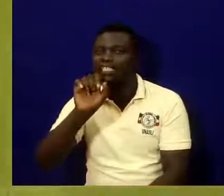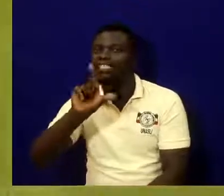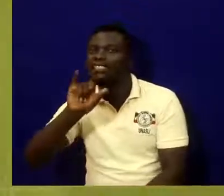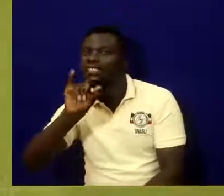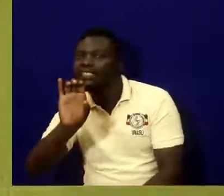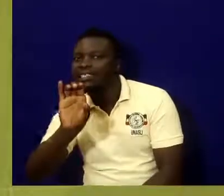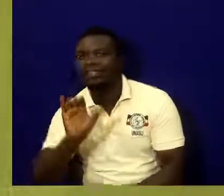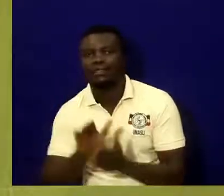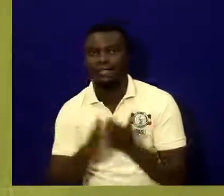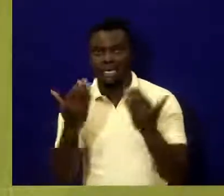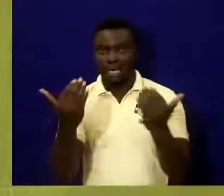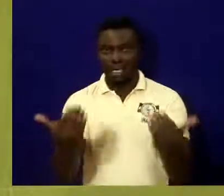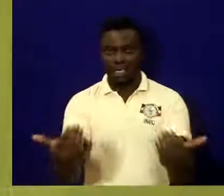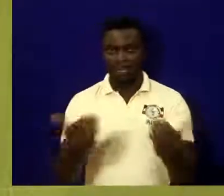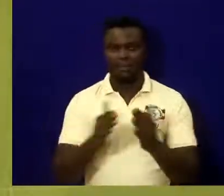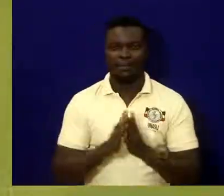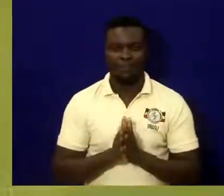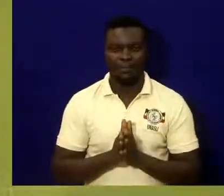Now,